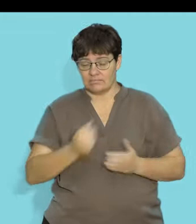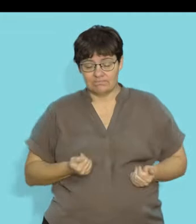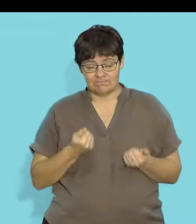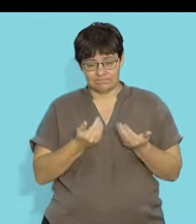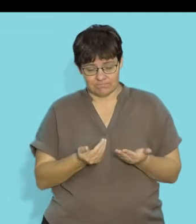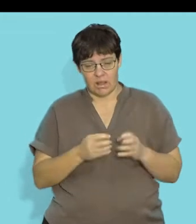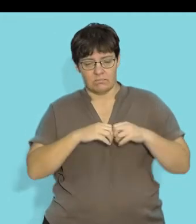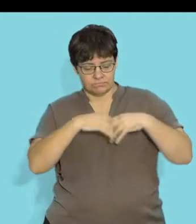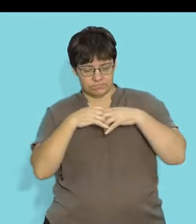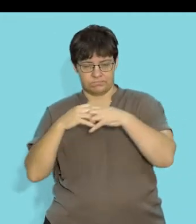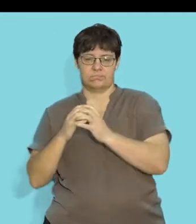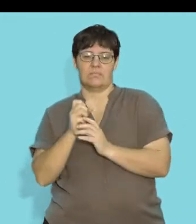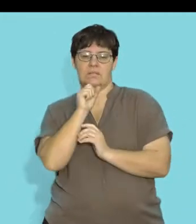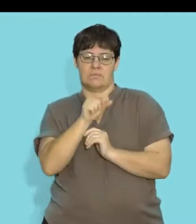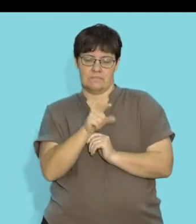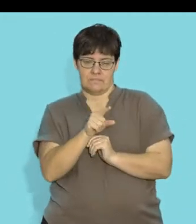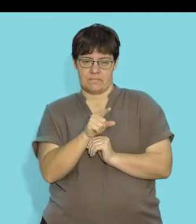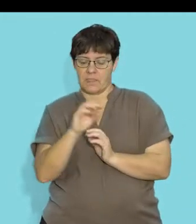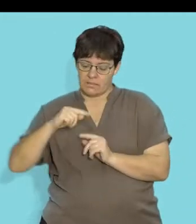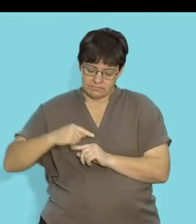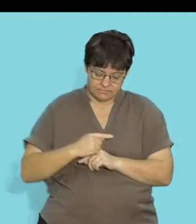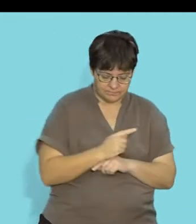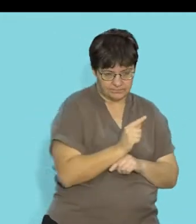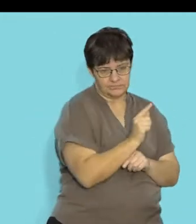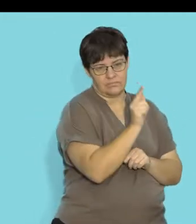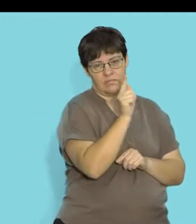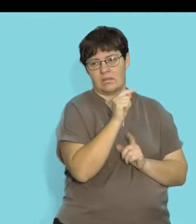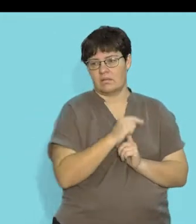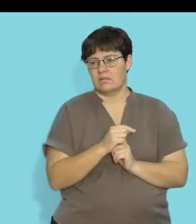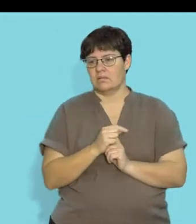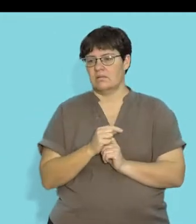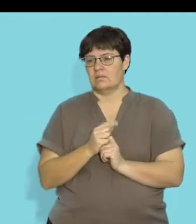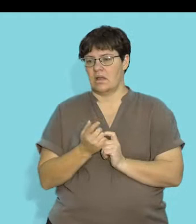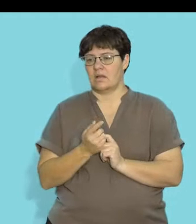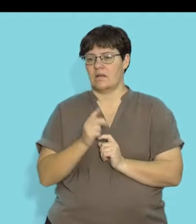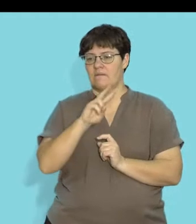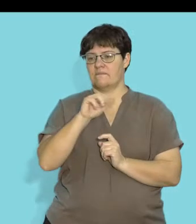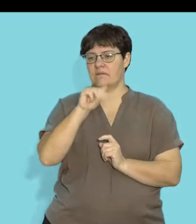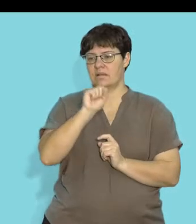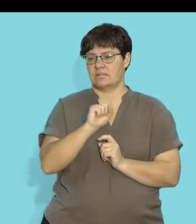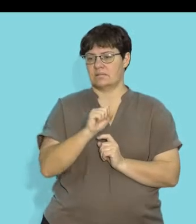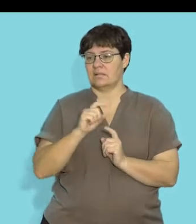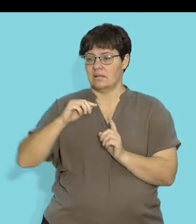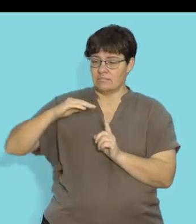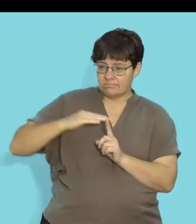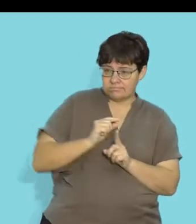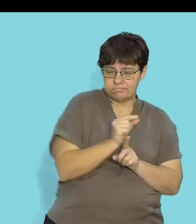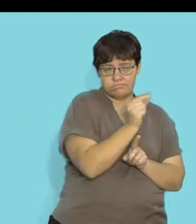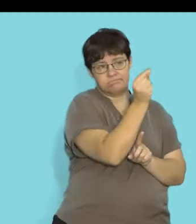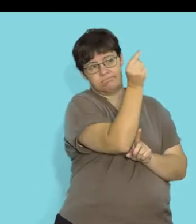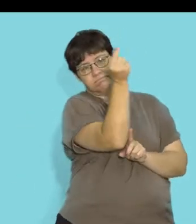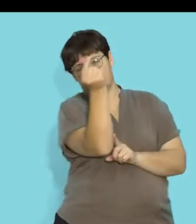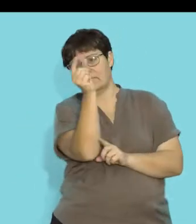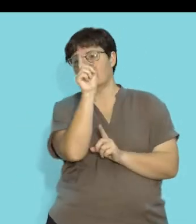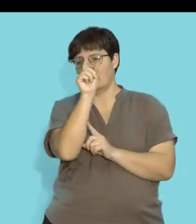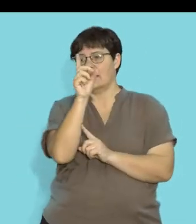sperms, and then the sperms are transferred via a tube called the vas deferens, where that then enters into the ejaculatory